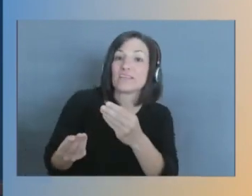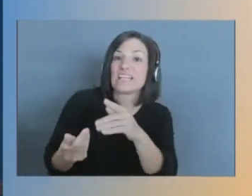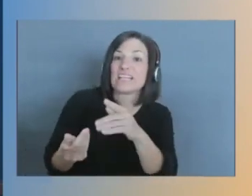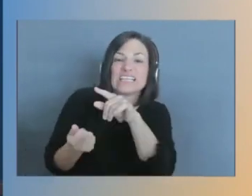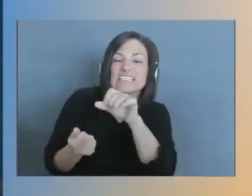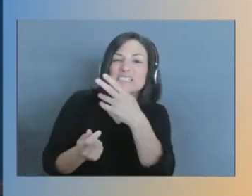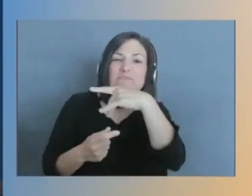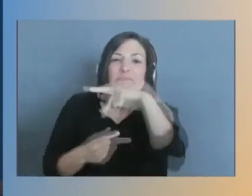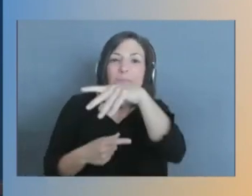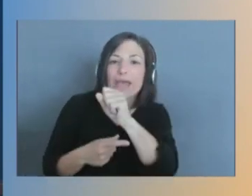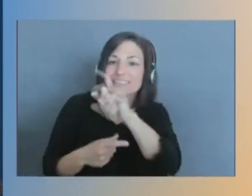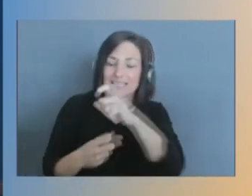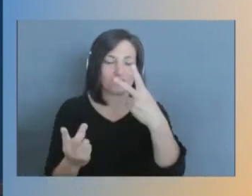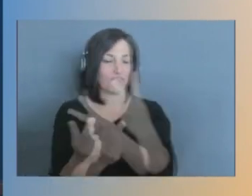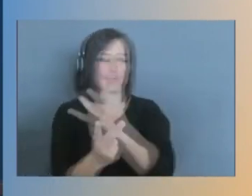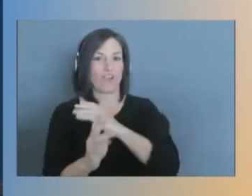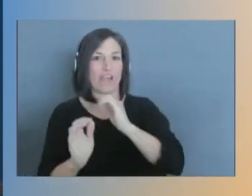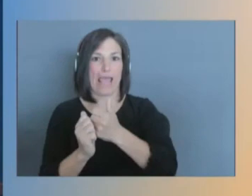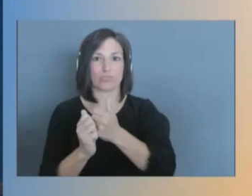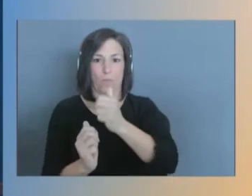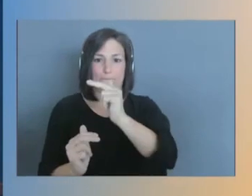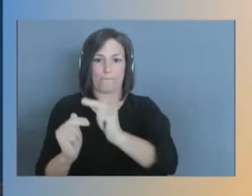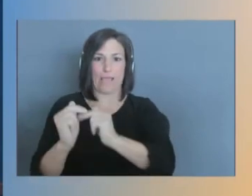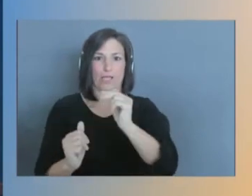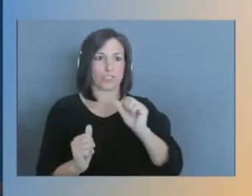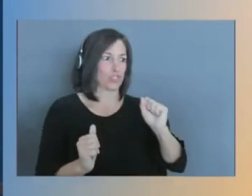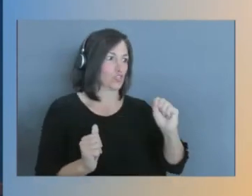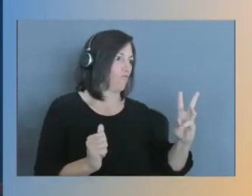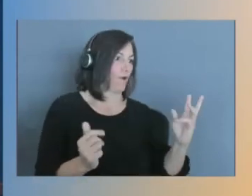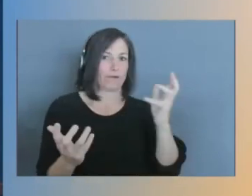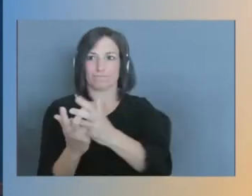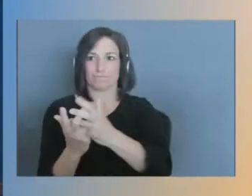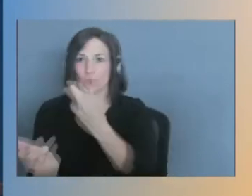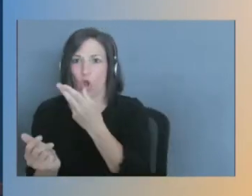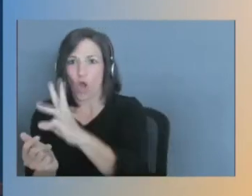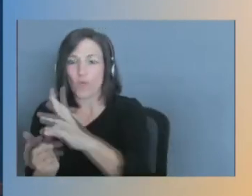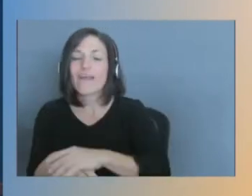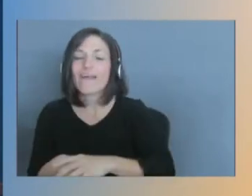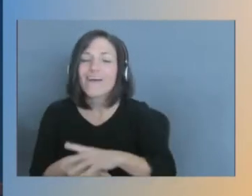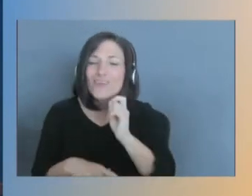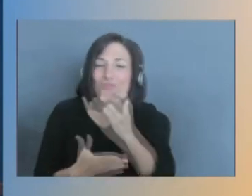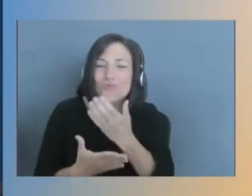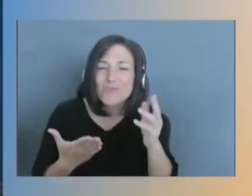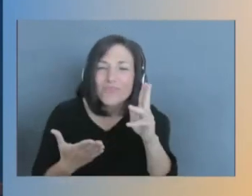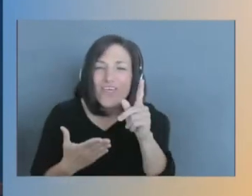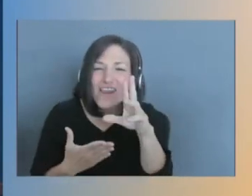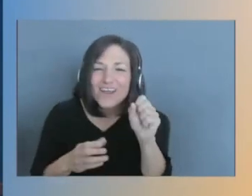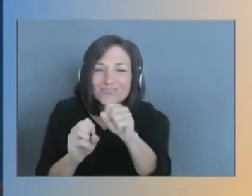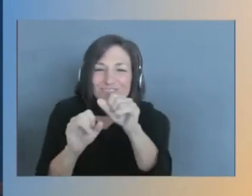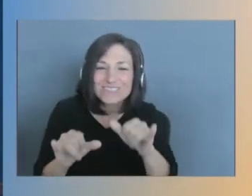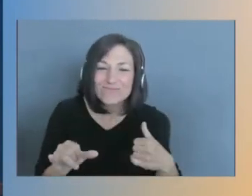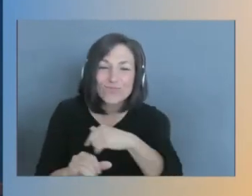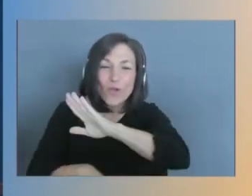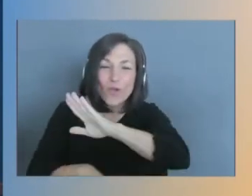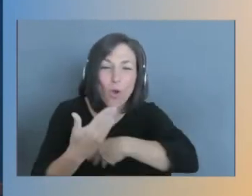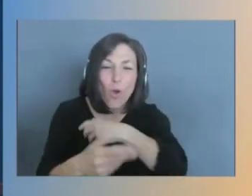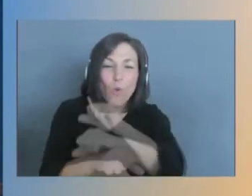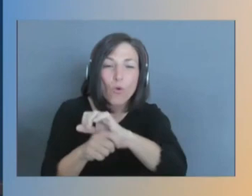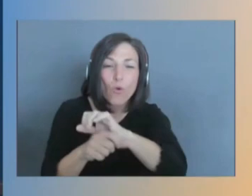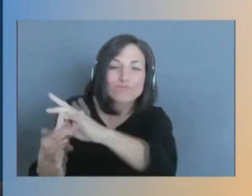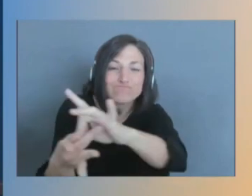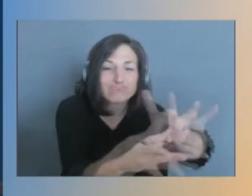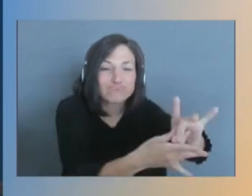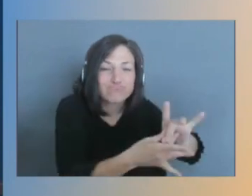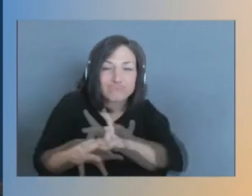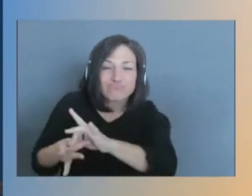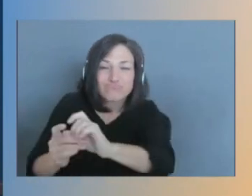hardware. One of the fundamental differences with how we've built the Nitro system is that I really feel like we all work together as one team, and